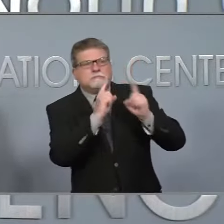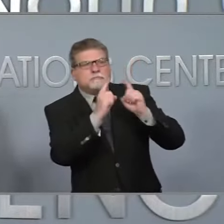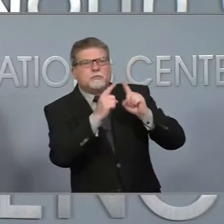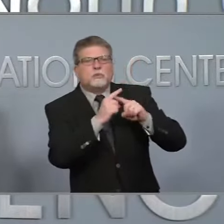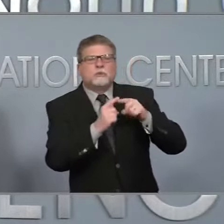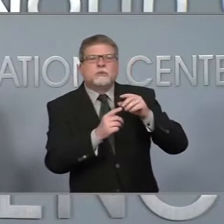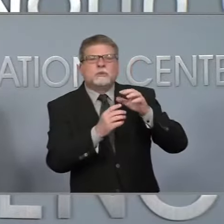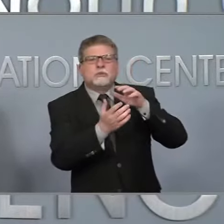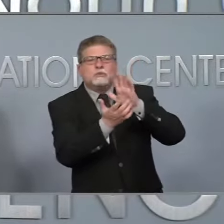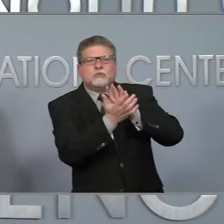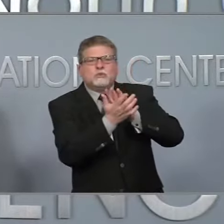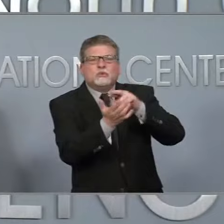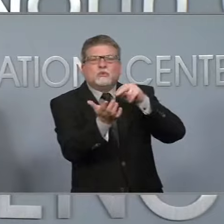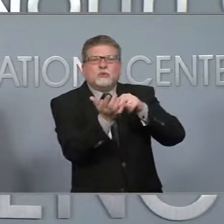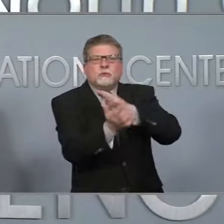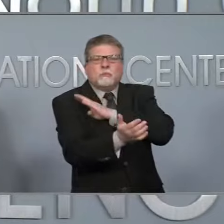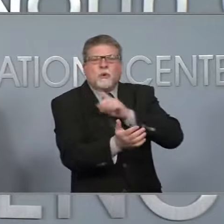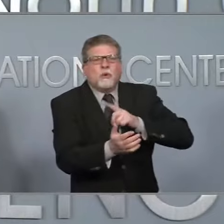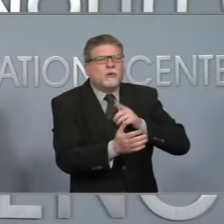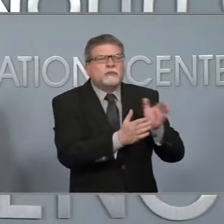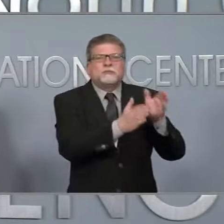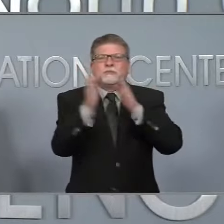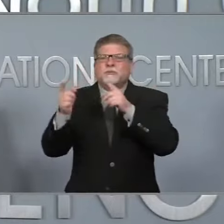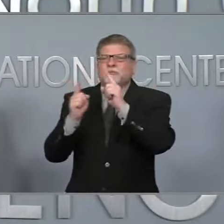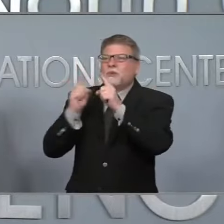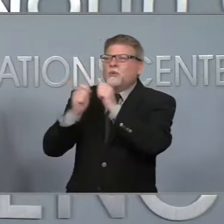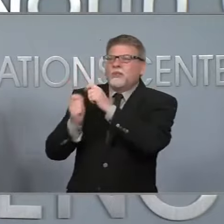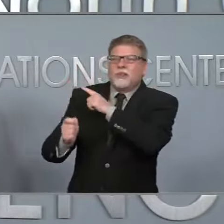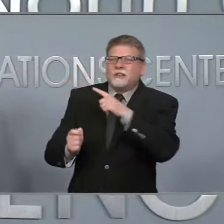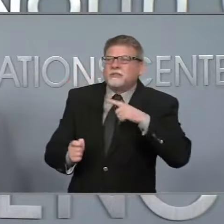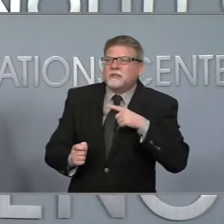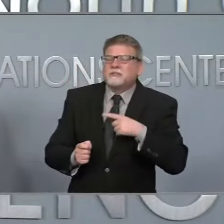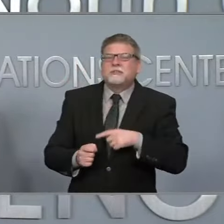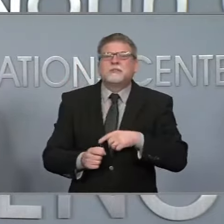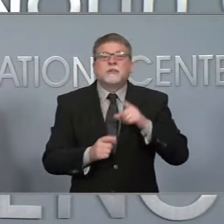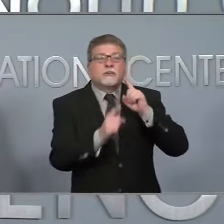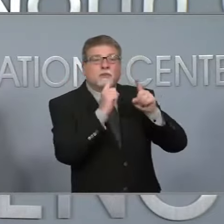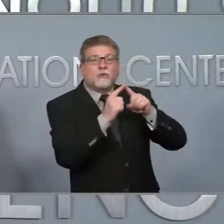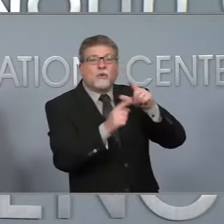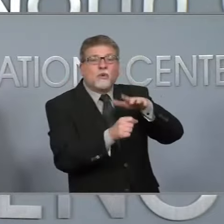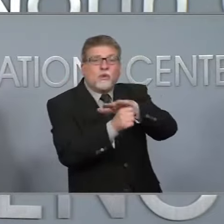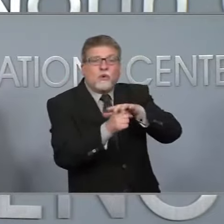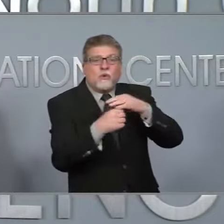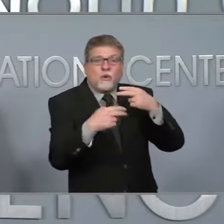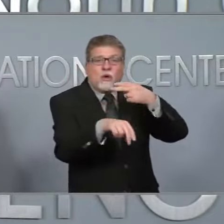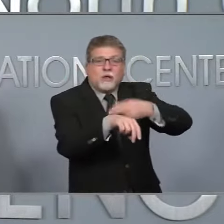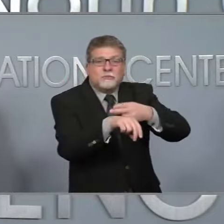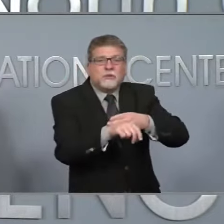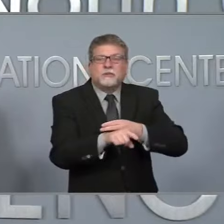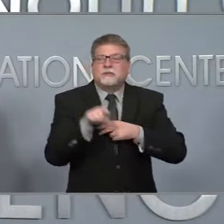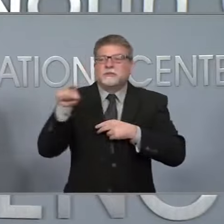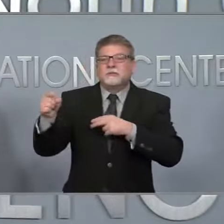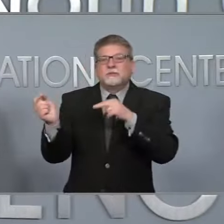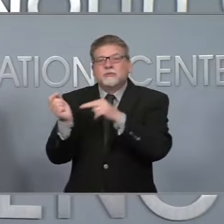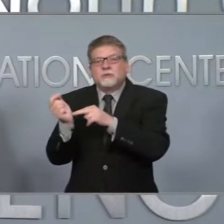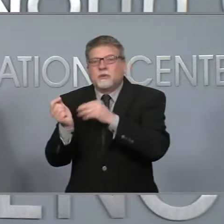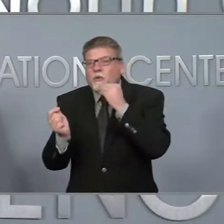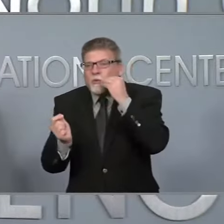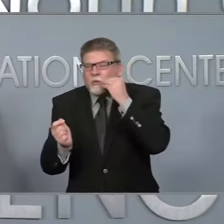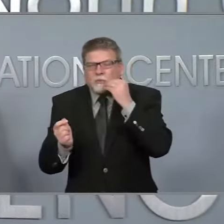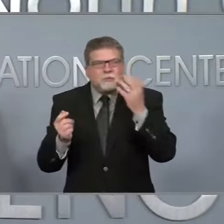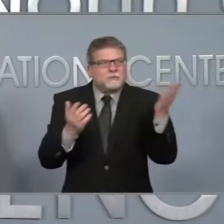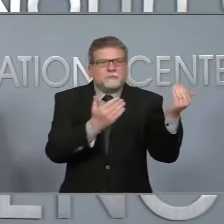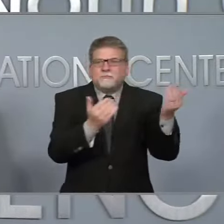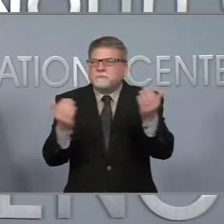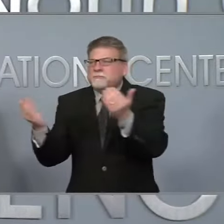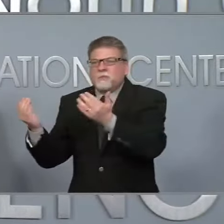what we can do to support them. And we look forward right now to hearing from our local hospitals and our long-term care facilities about what they need to